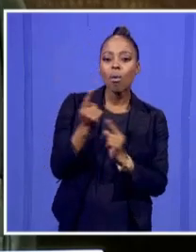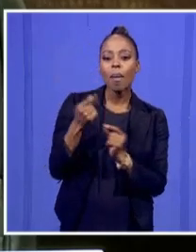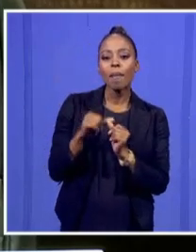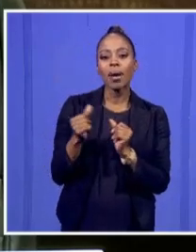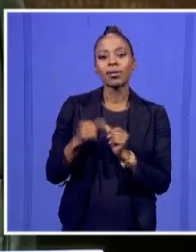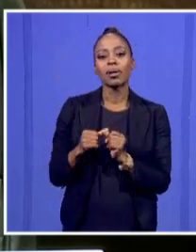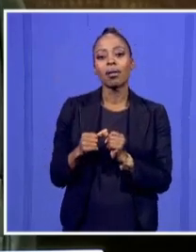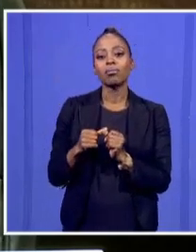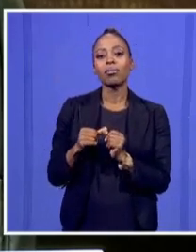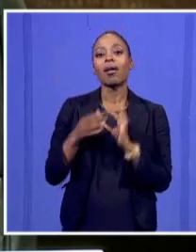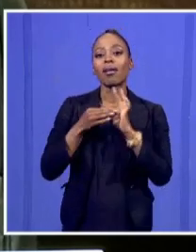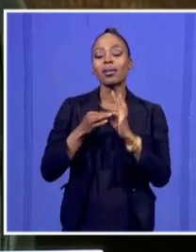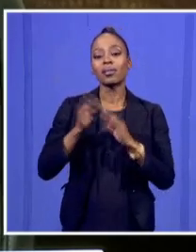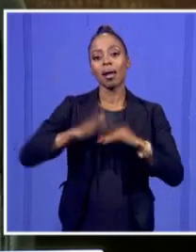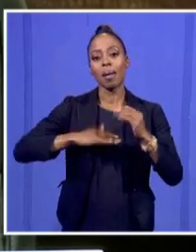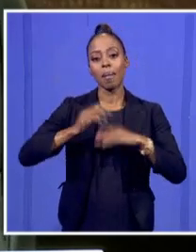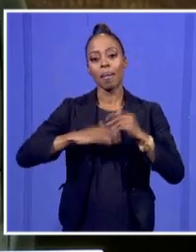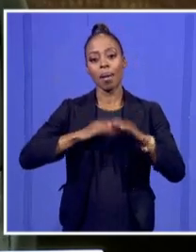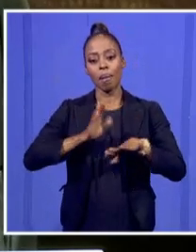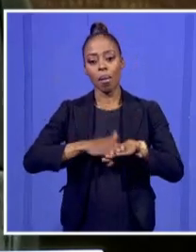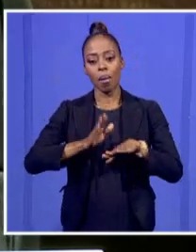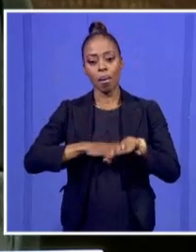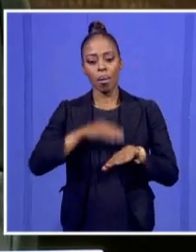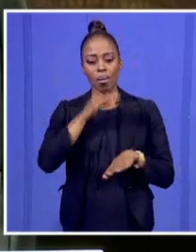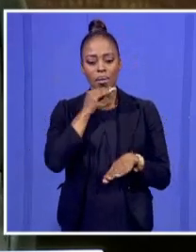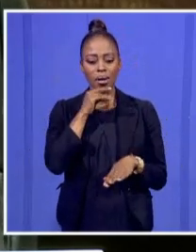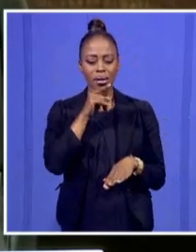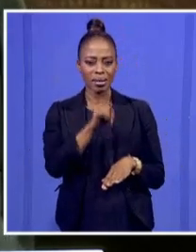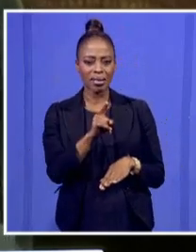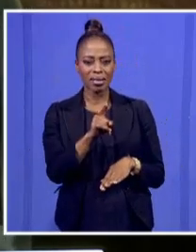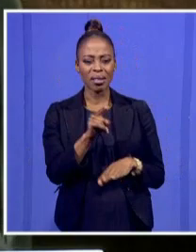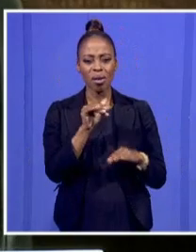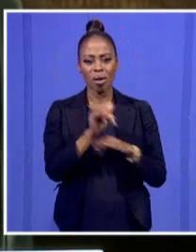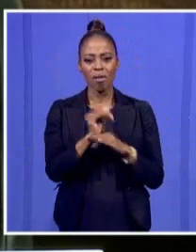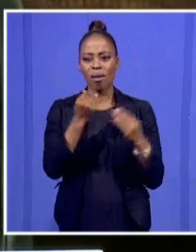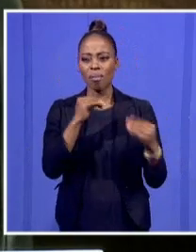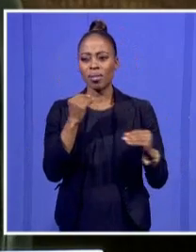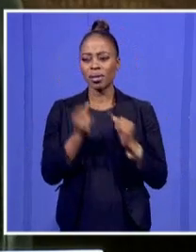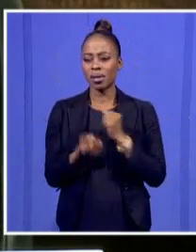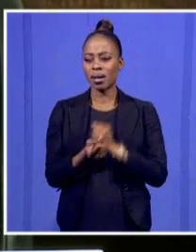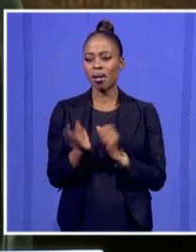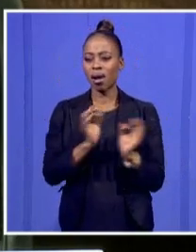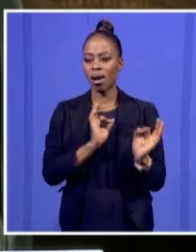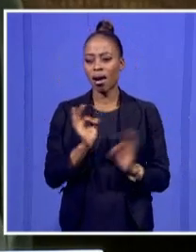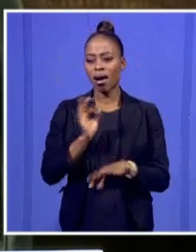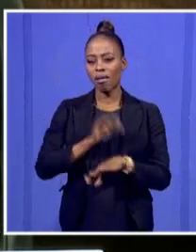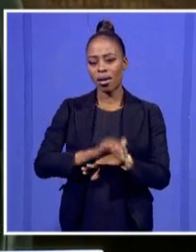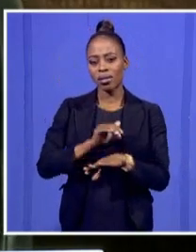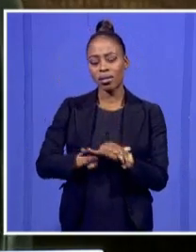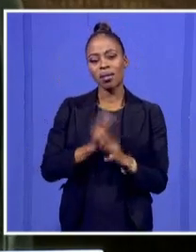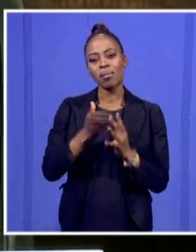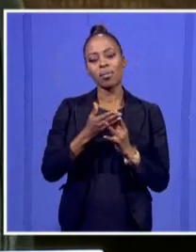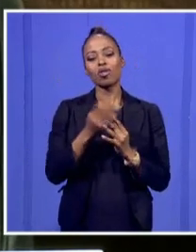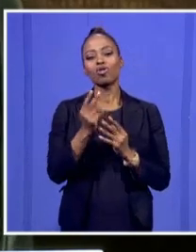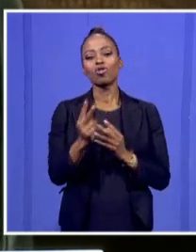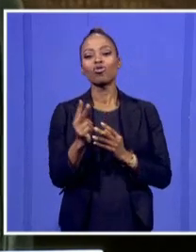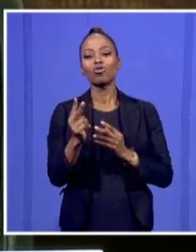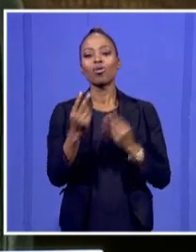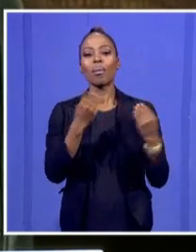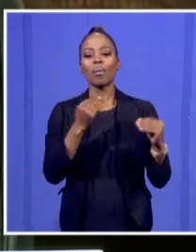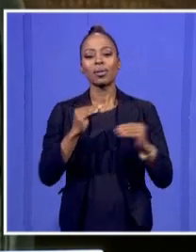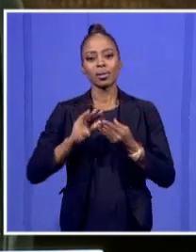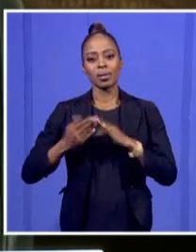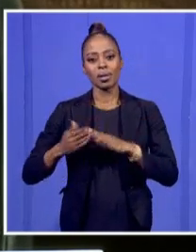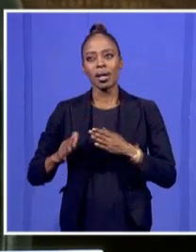long-term relationships which always go beyond business. They become friendships between our two business